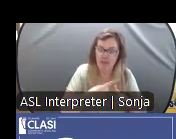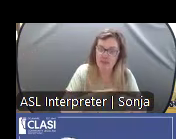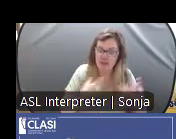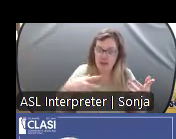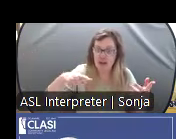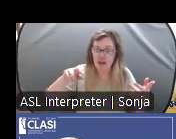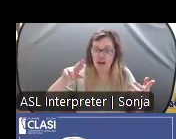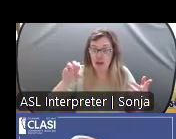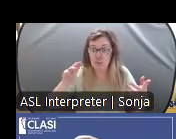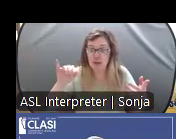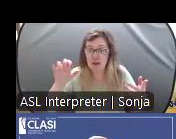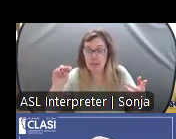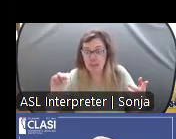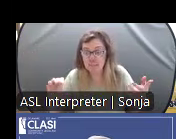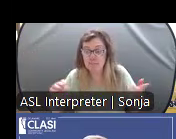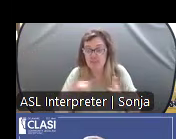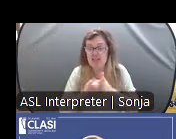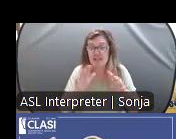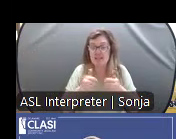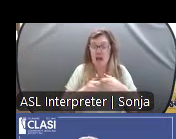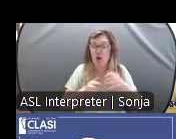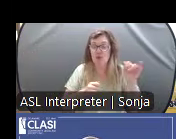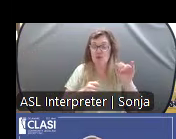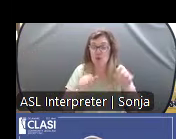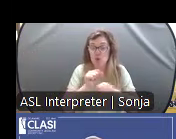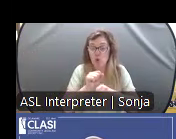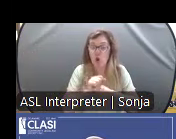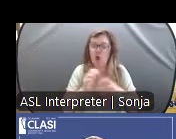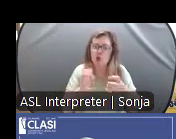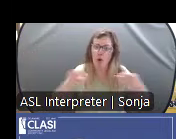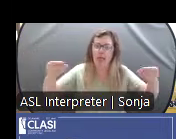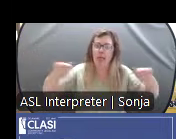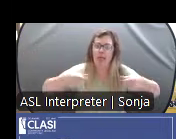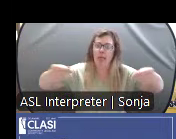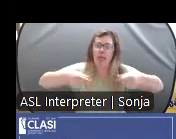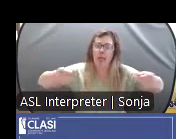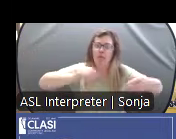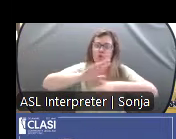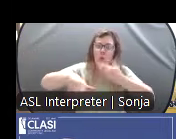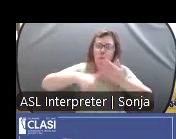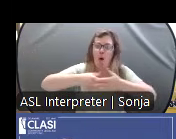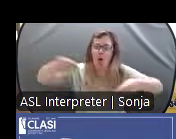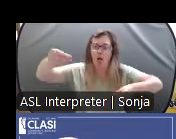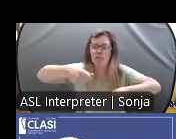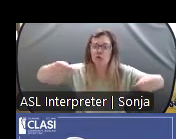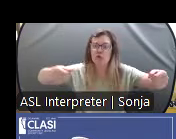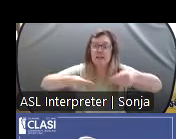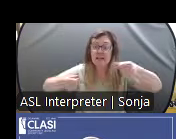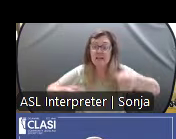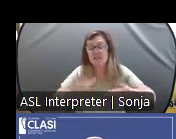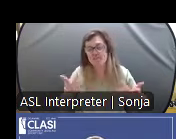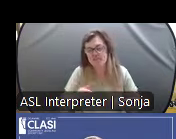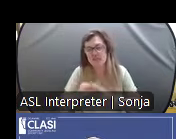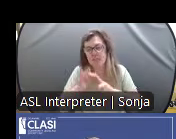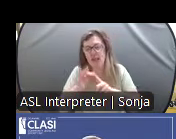not spending the doctor bills, because that's how insurance works. You want as many people in the pool, especially people who are not particularly needy of the services,